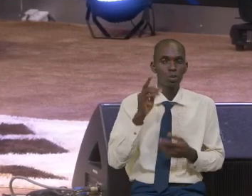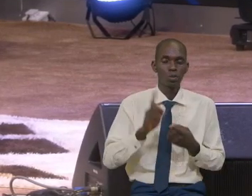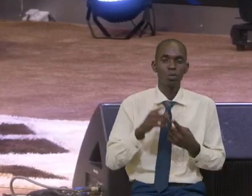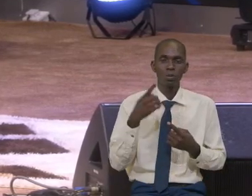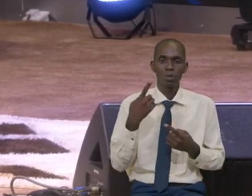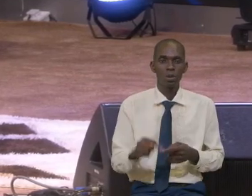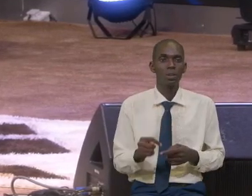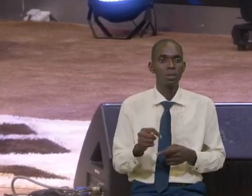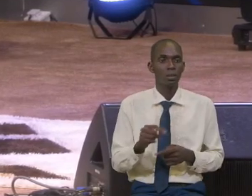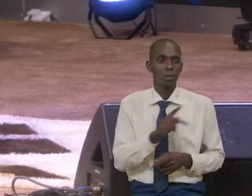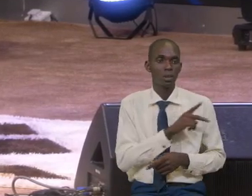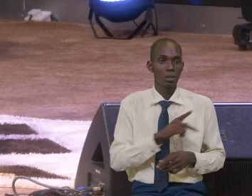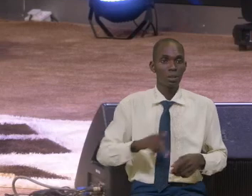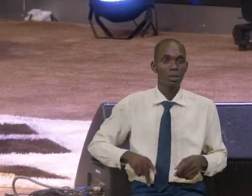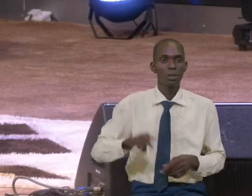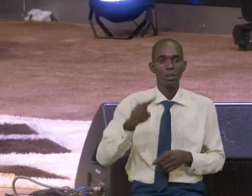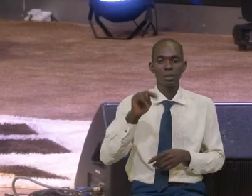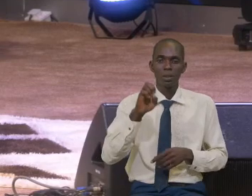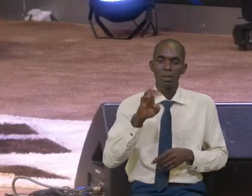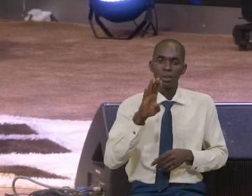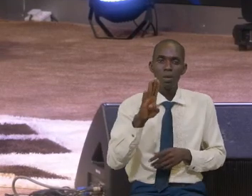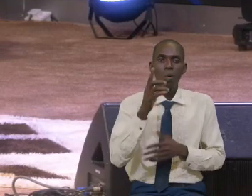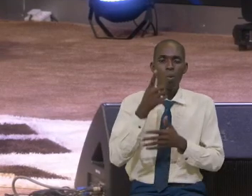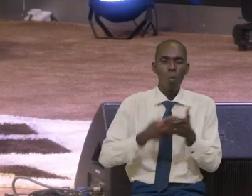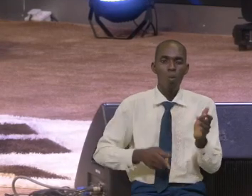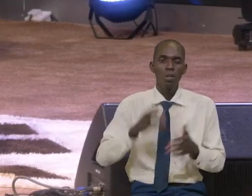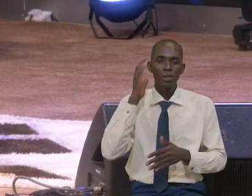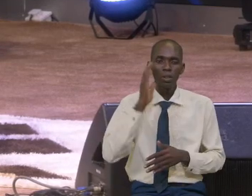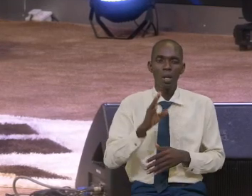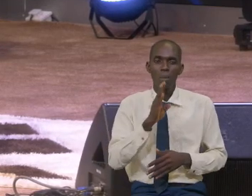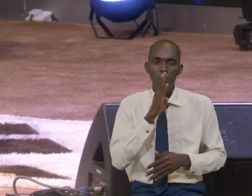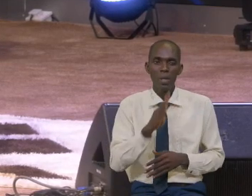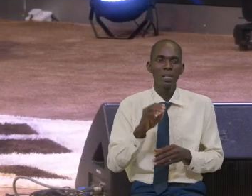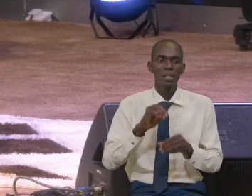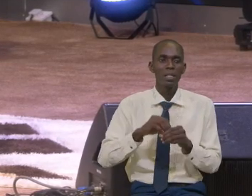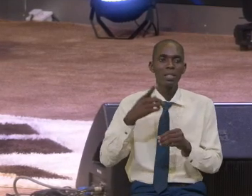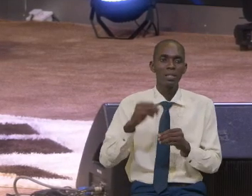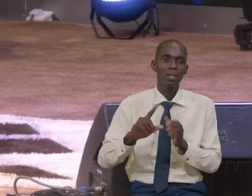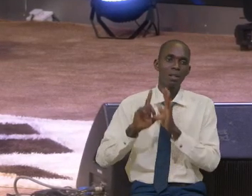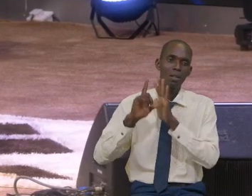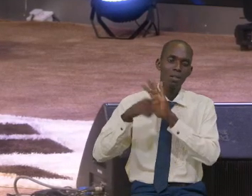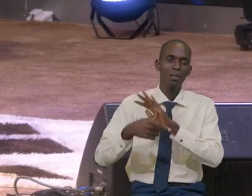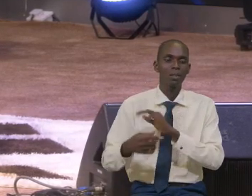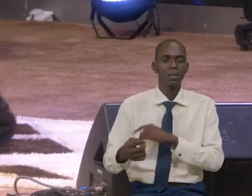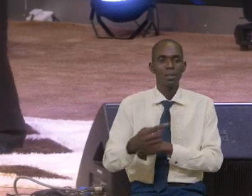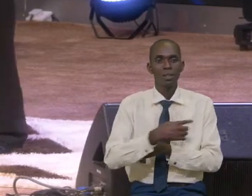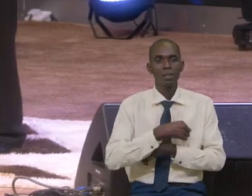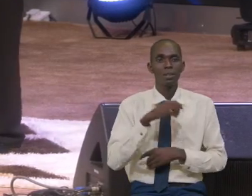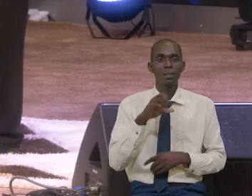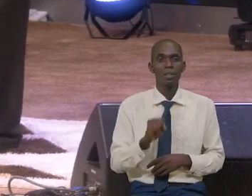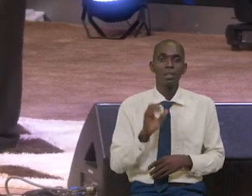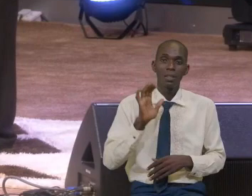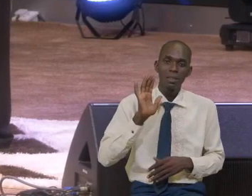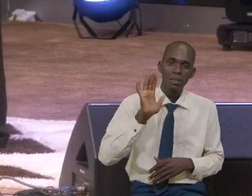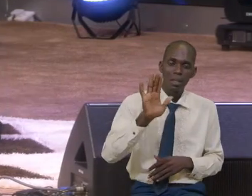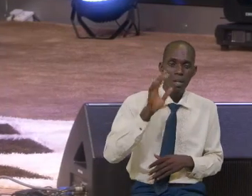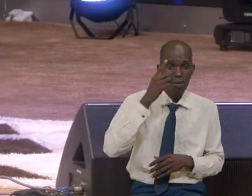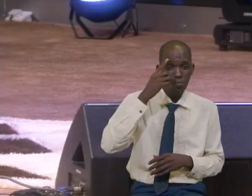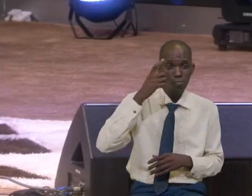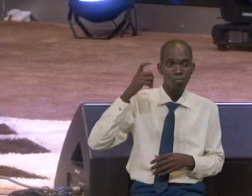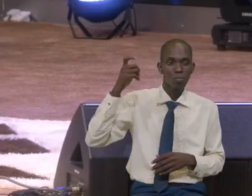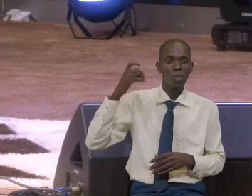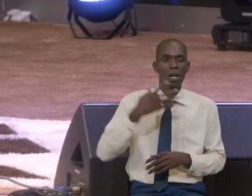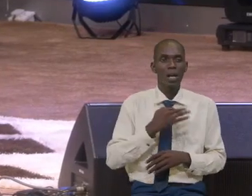king Nebuchadnezzar what shall be in the latter days, thy dream